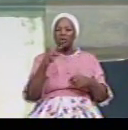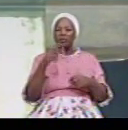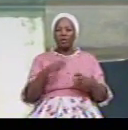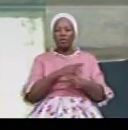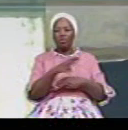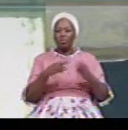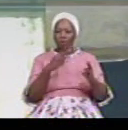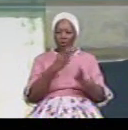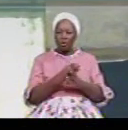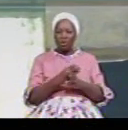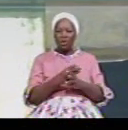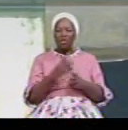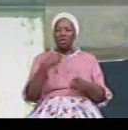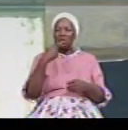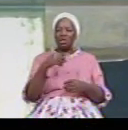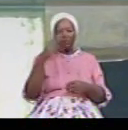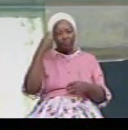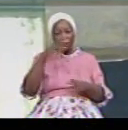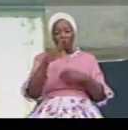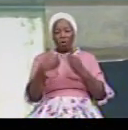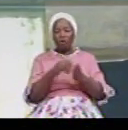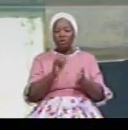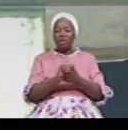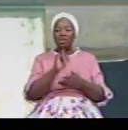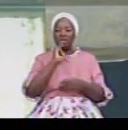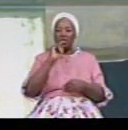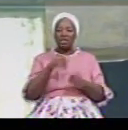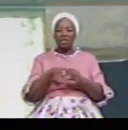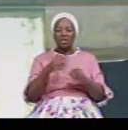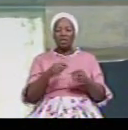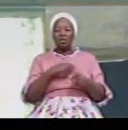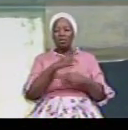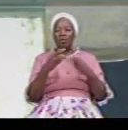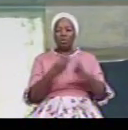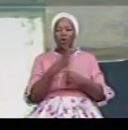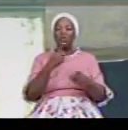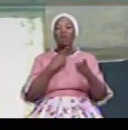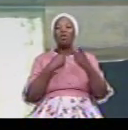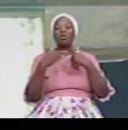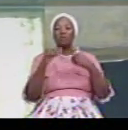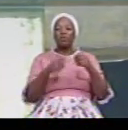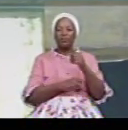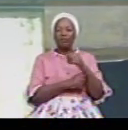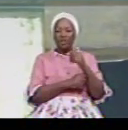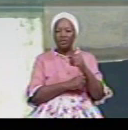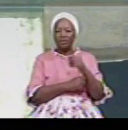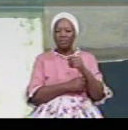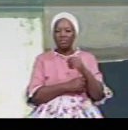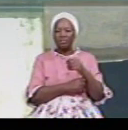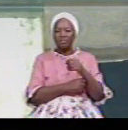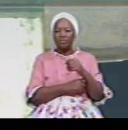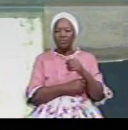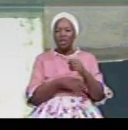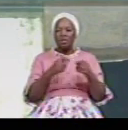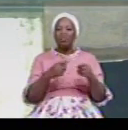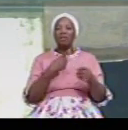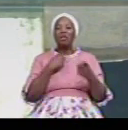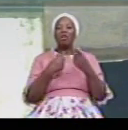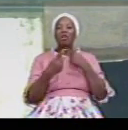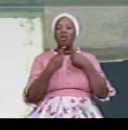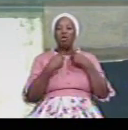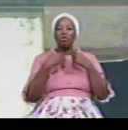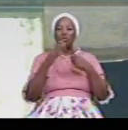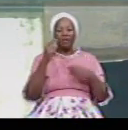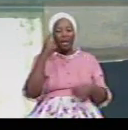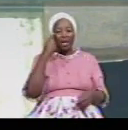says, "For all that's in the world, the lust of the flesh, the lust of the